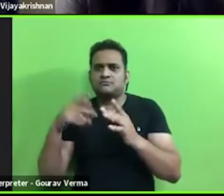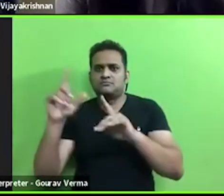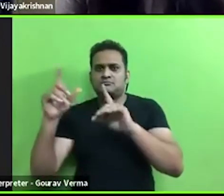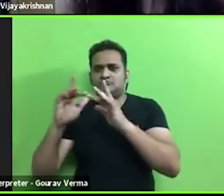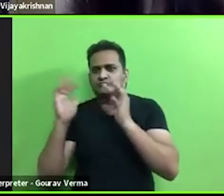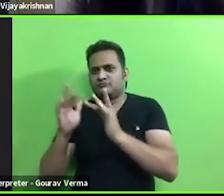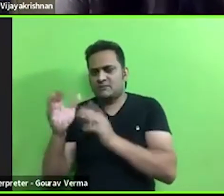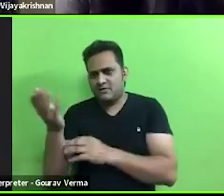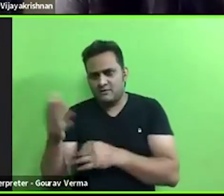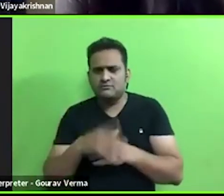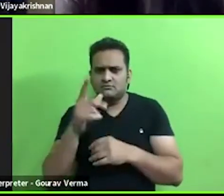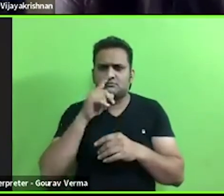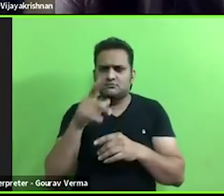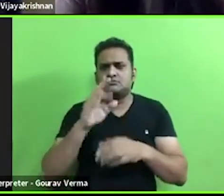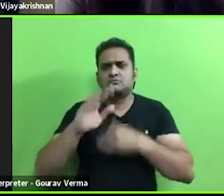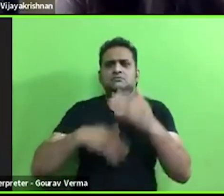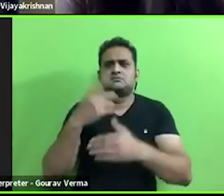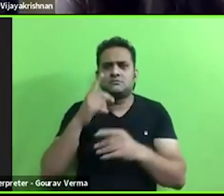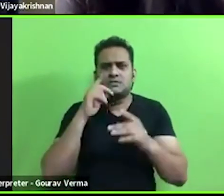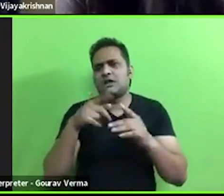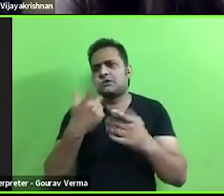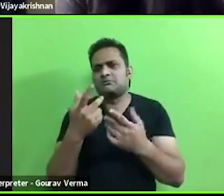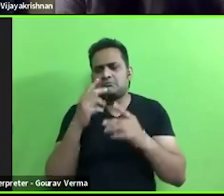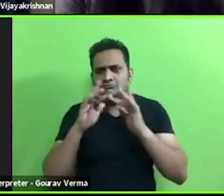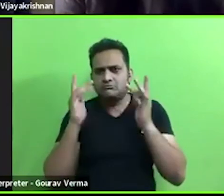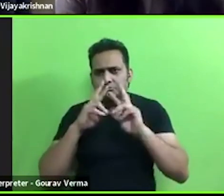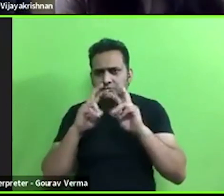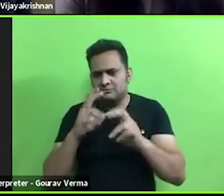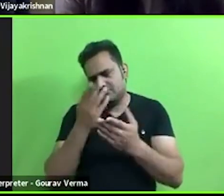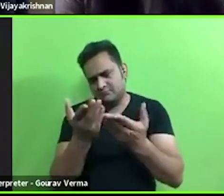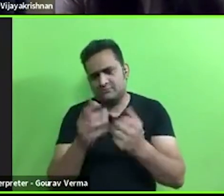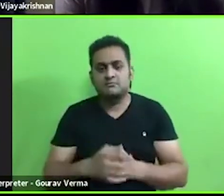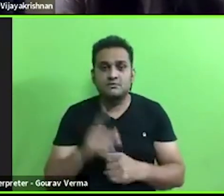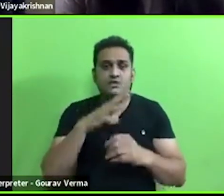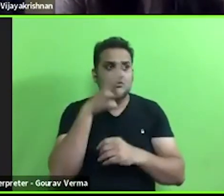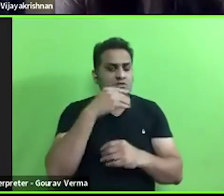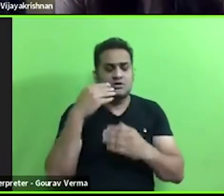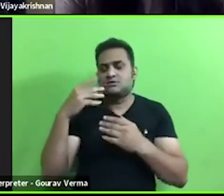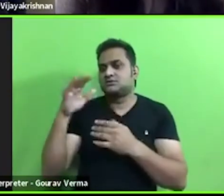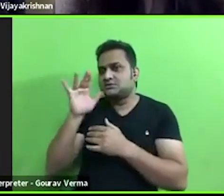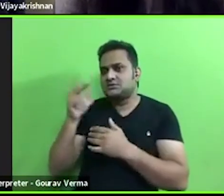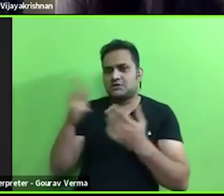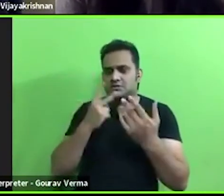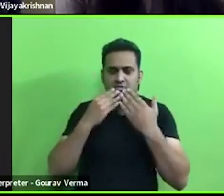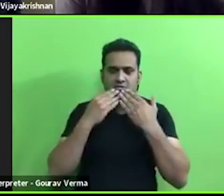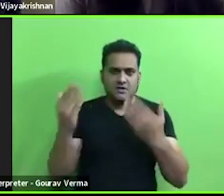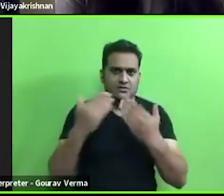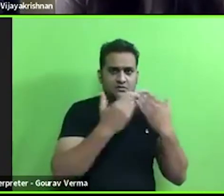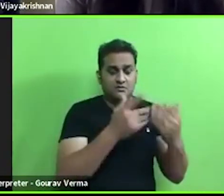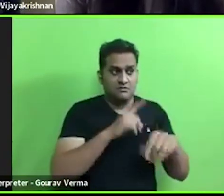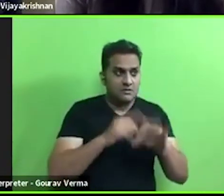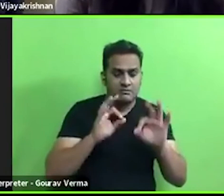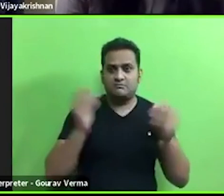definitely go have a second look and forward it on to anybody you think will be interested. Suraj and Krishna, thank you both for coming on, giving us your time and